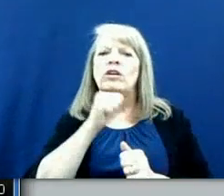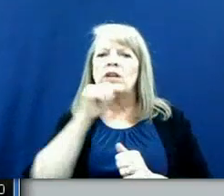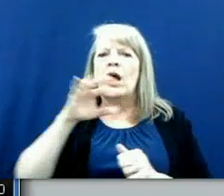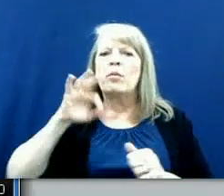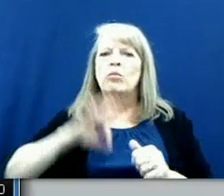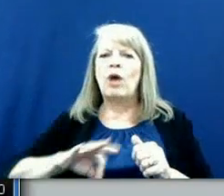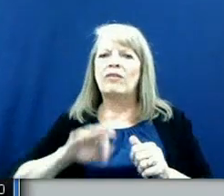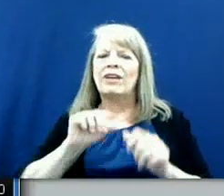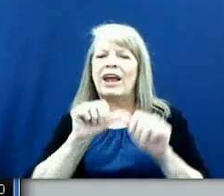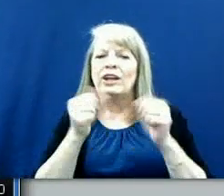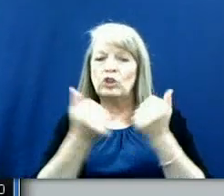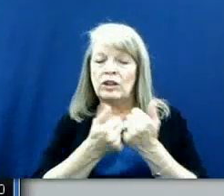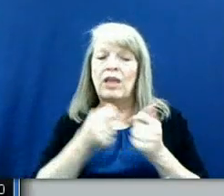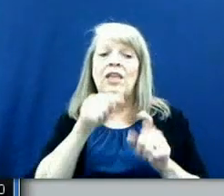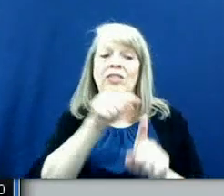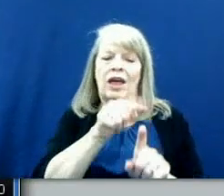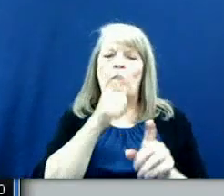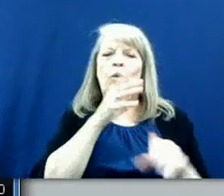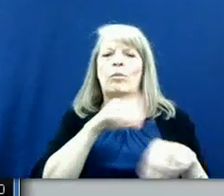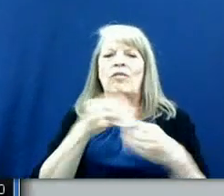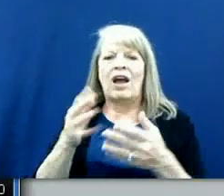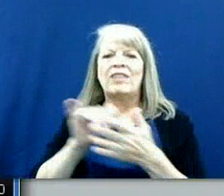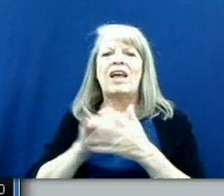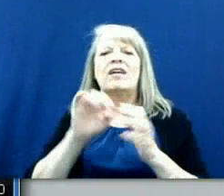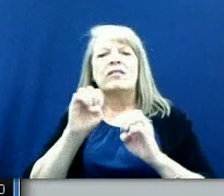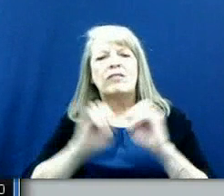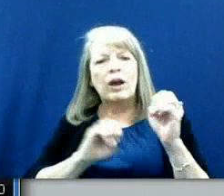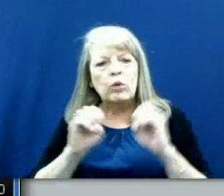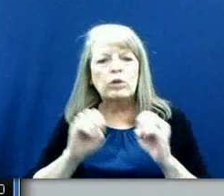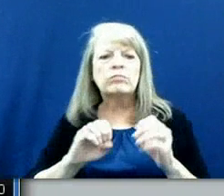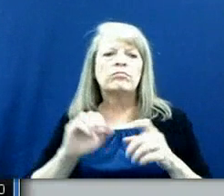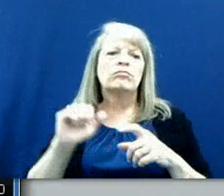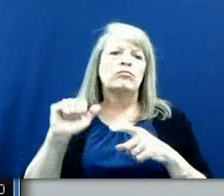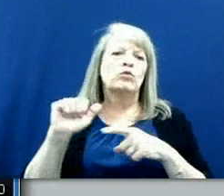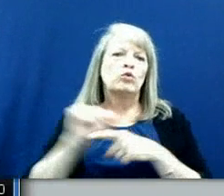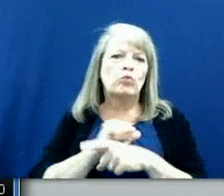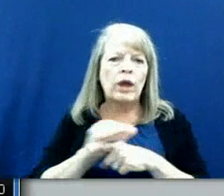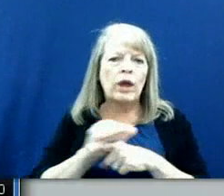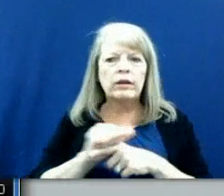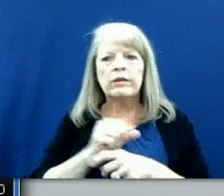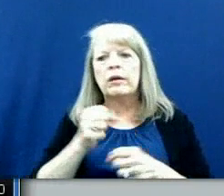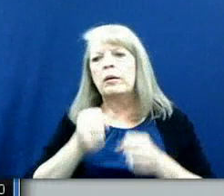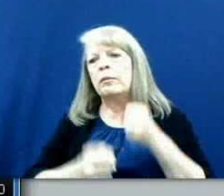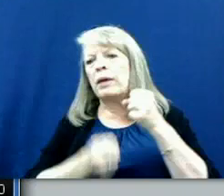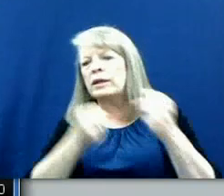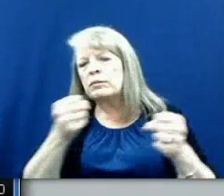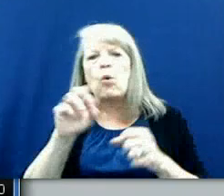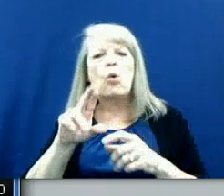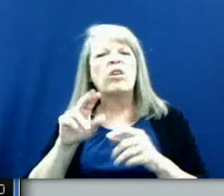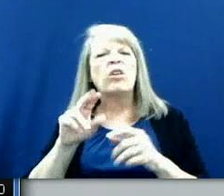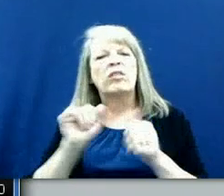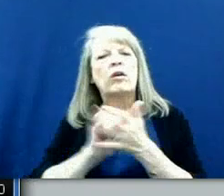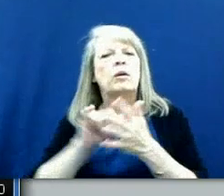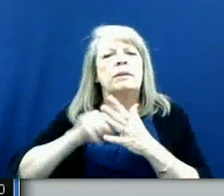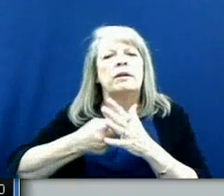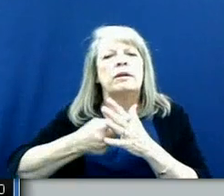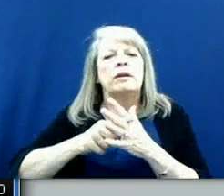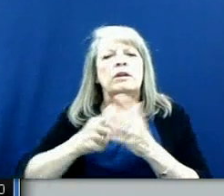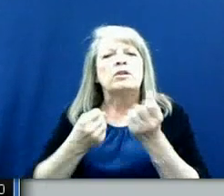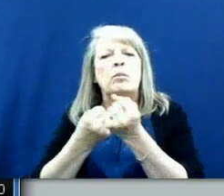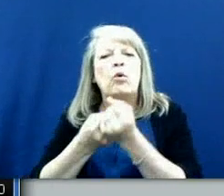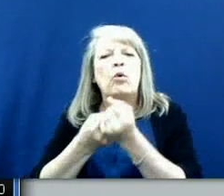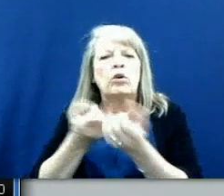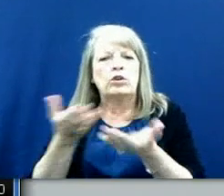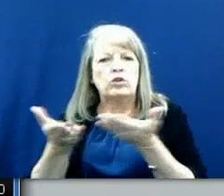evaluation, training, placement, or initial support services.